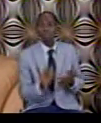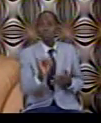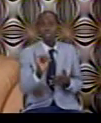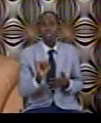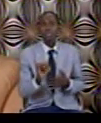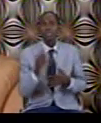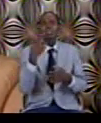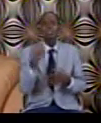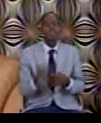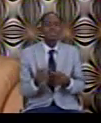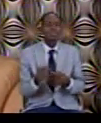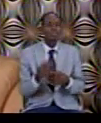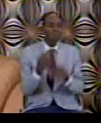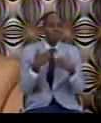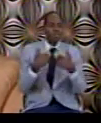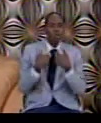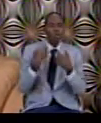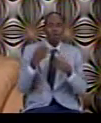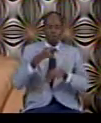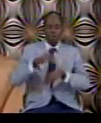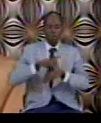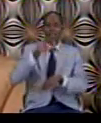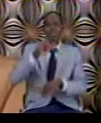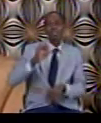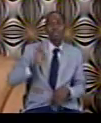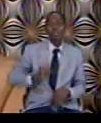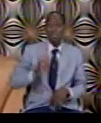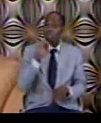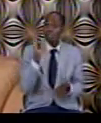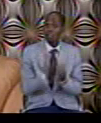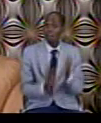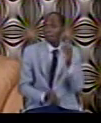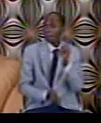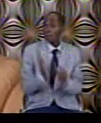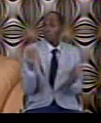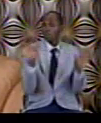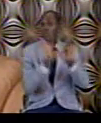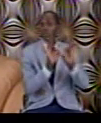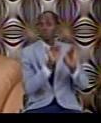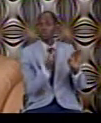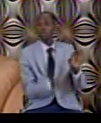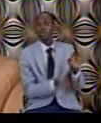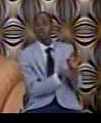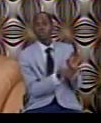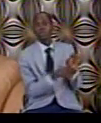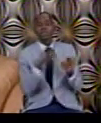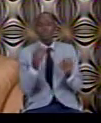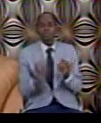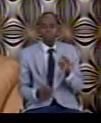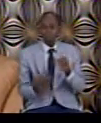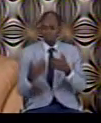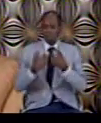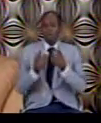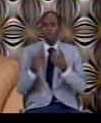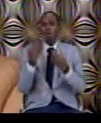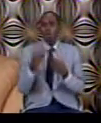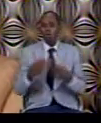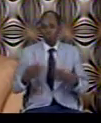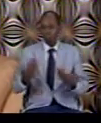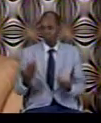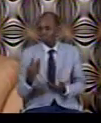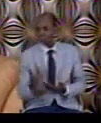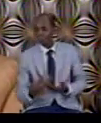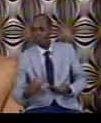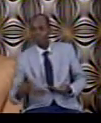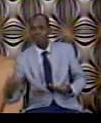of earthly gain, is that the most important thing to you? The possession of material wealth, is that the most